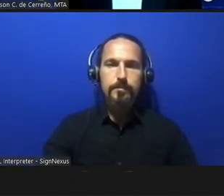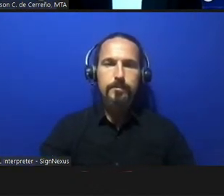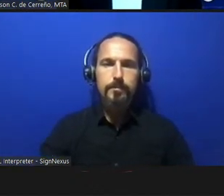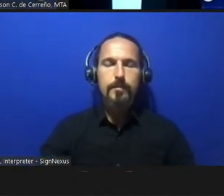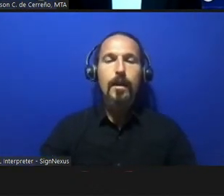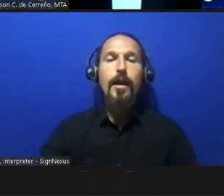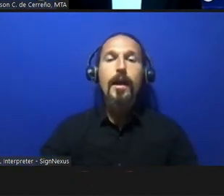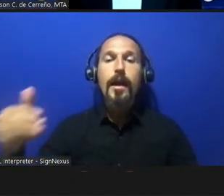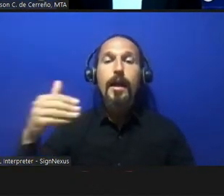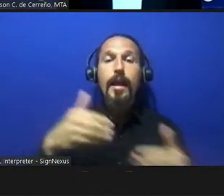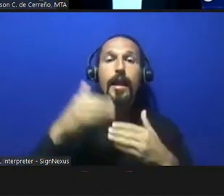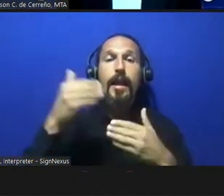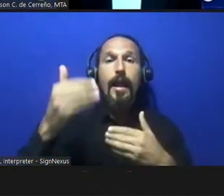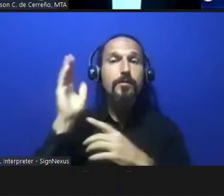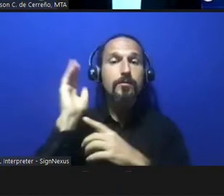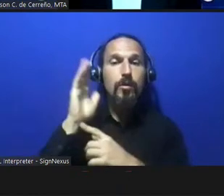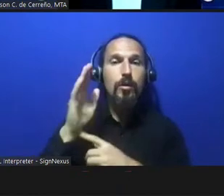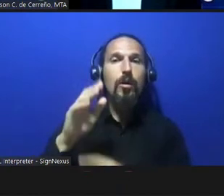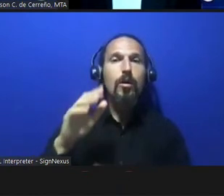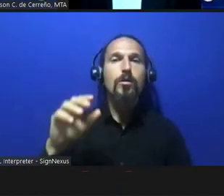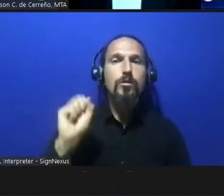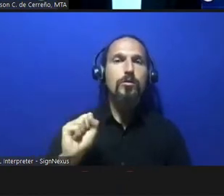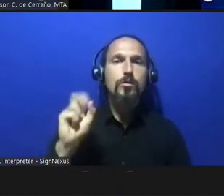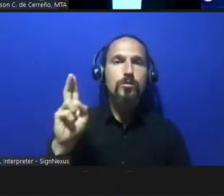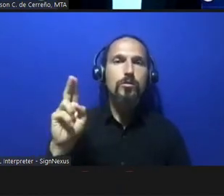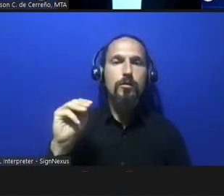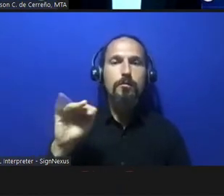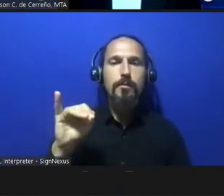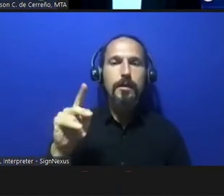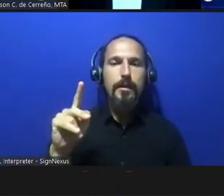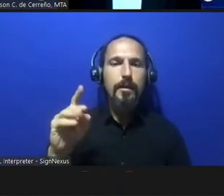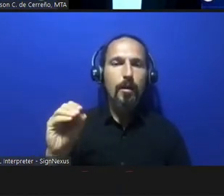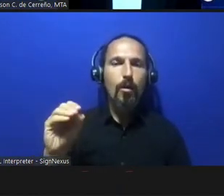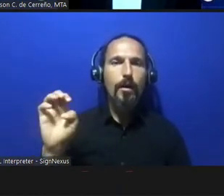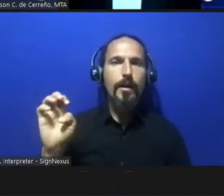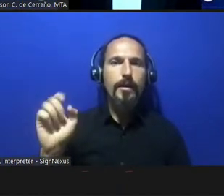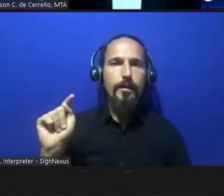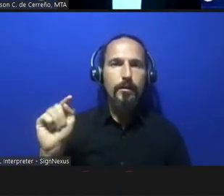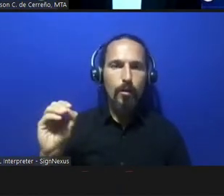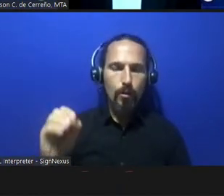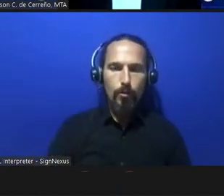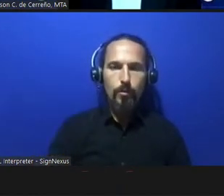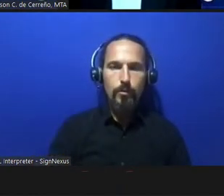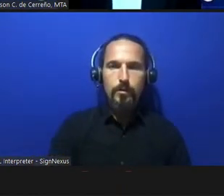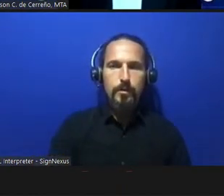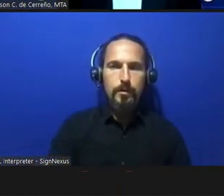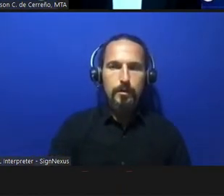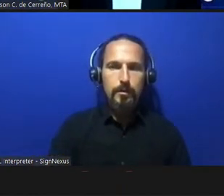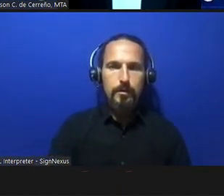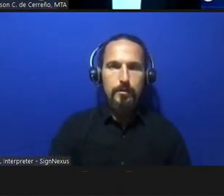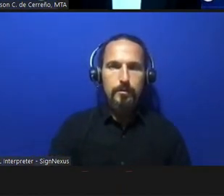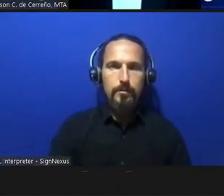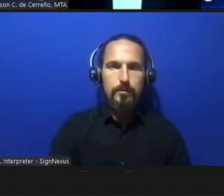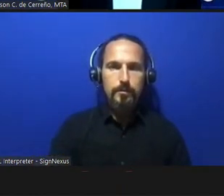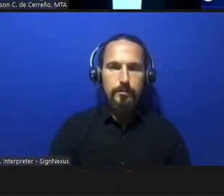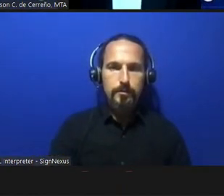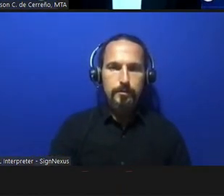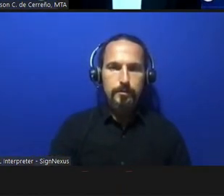our next speaker is sumiko ito followed by joel antonio cespedes rodriguez